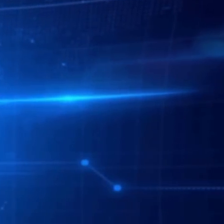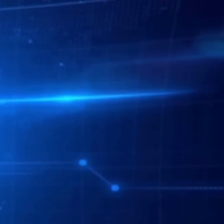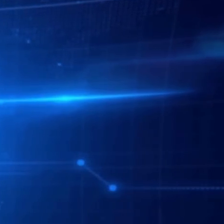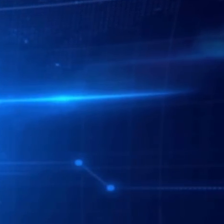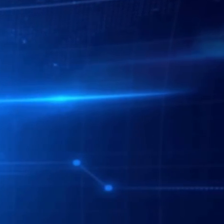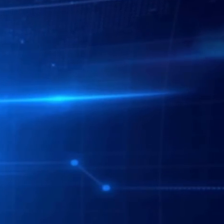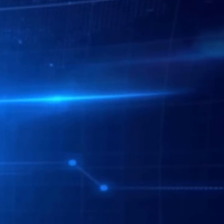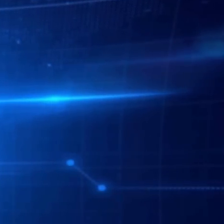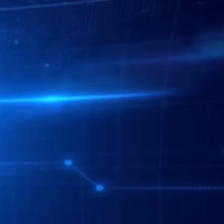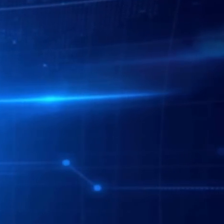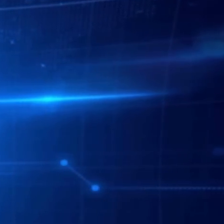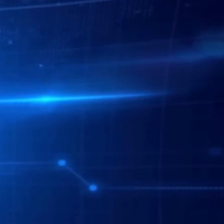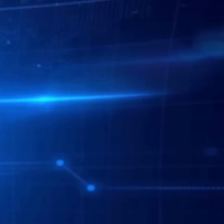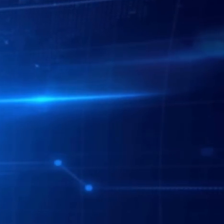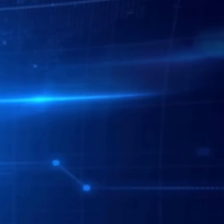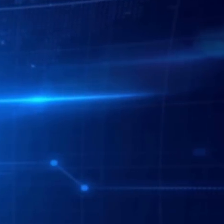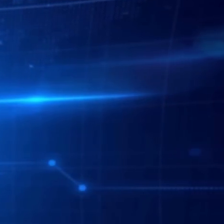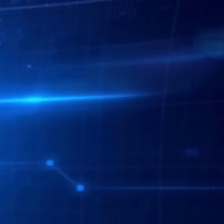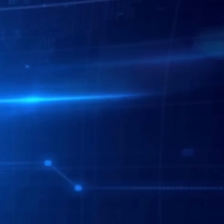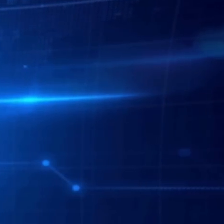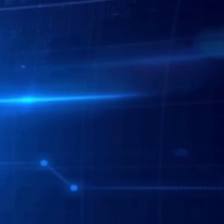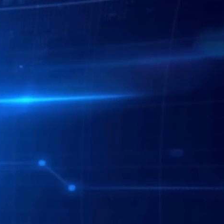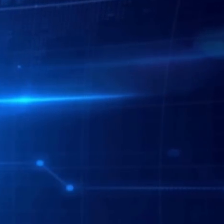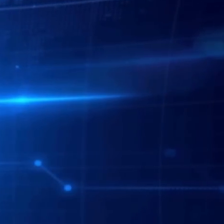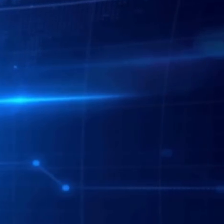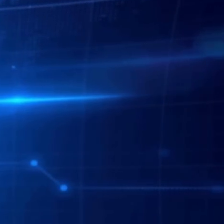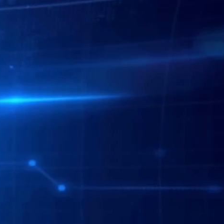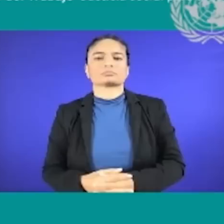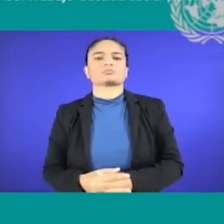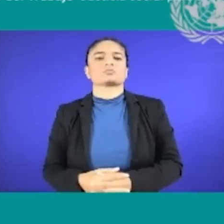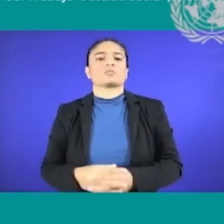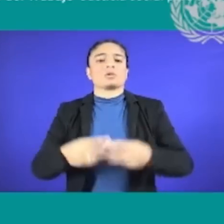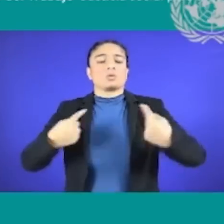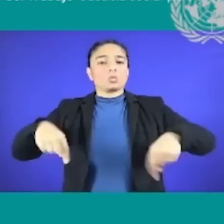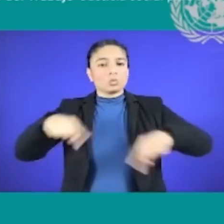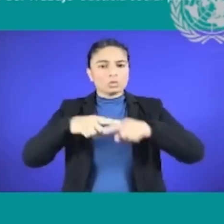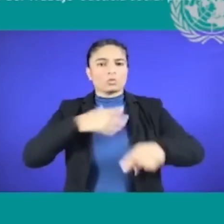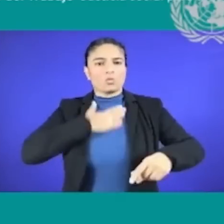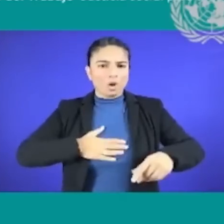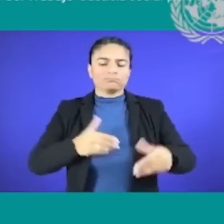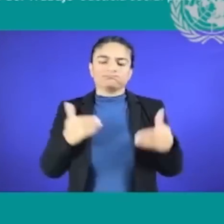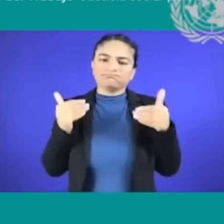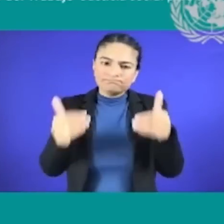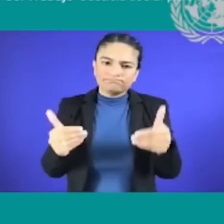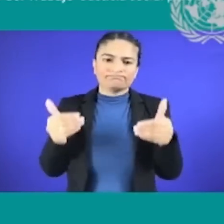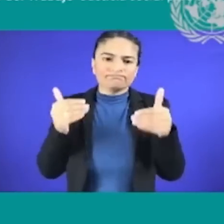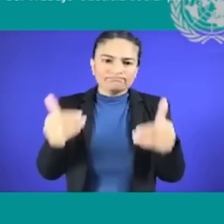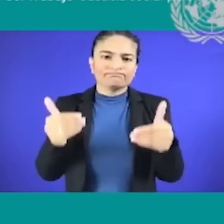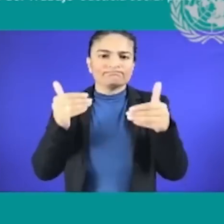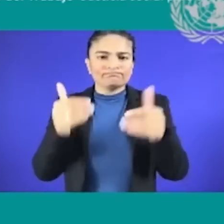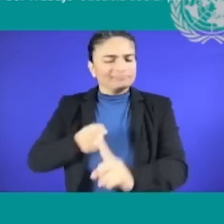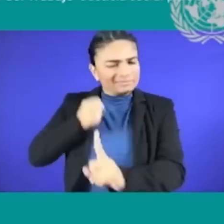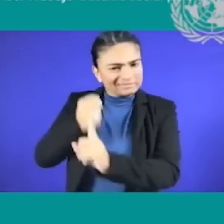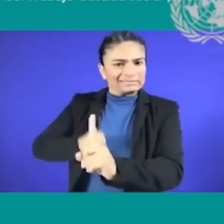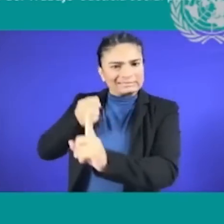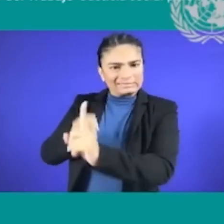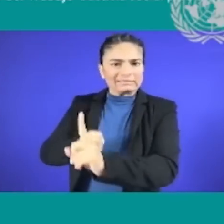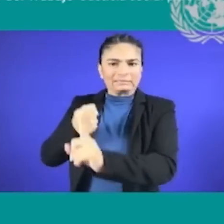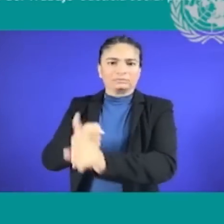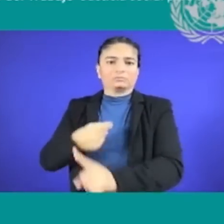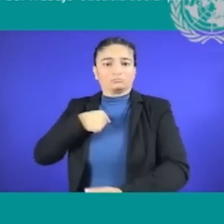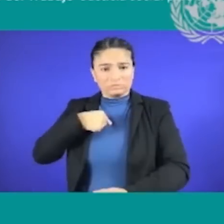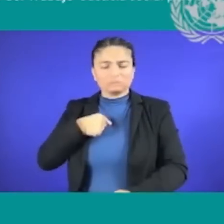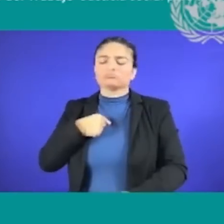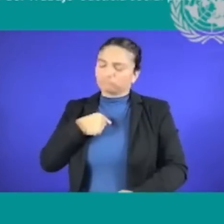for All, hosted by the ILO in Geneva, Switzerland. There's a deep recognition that to make this world a better place,